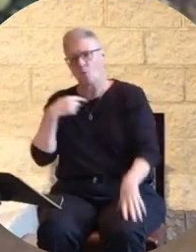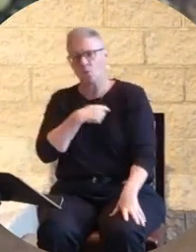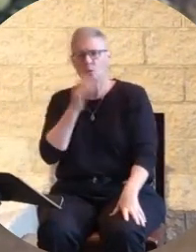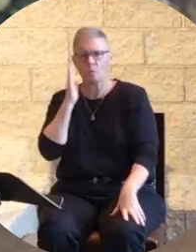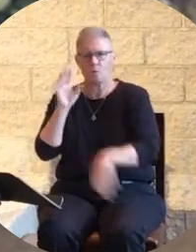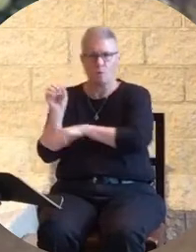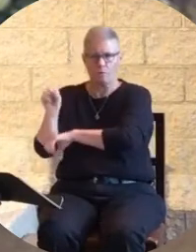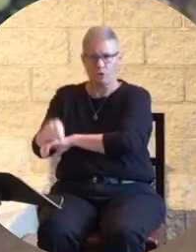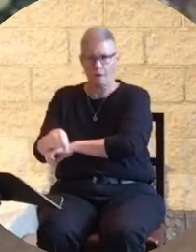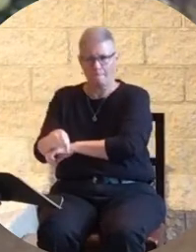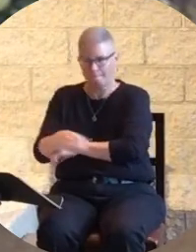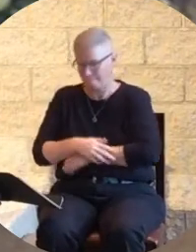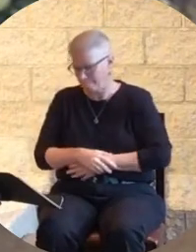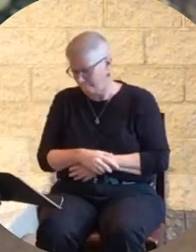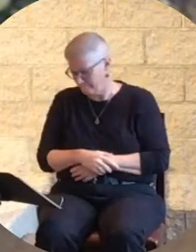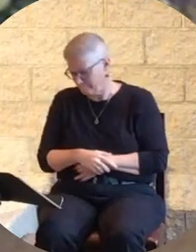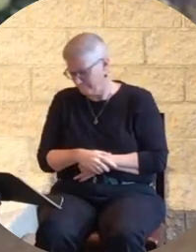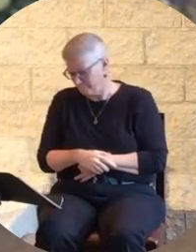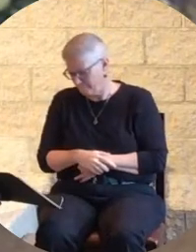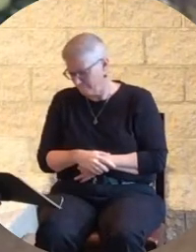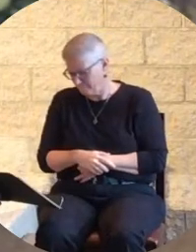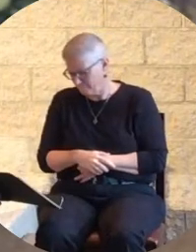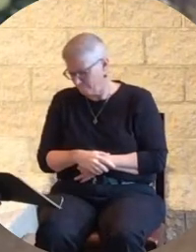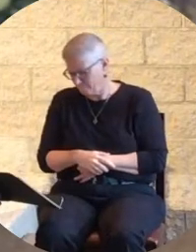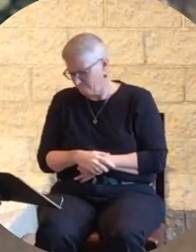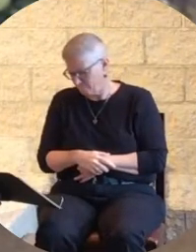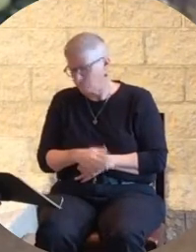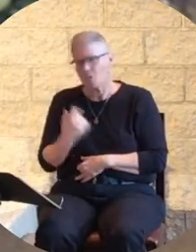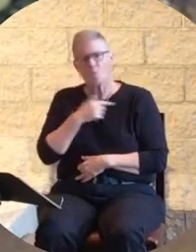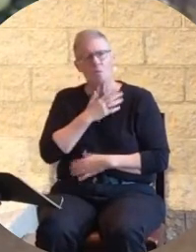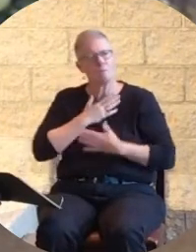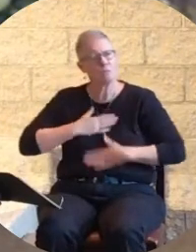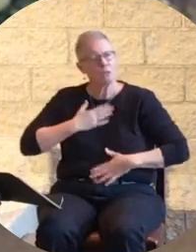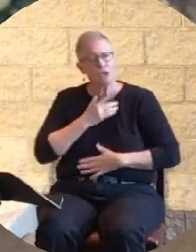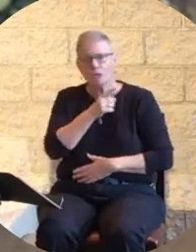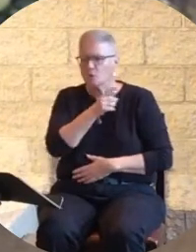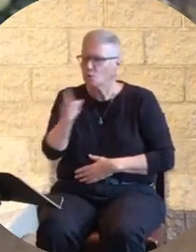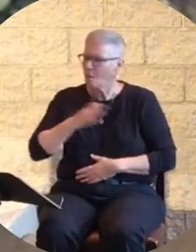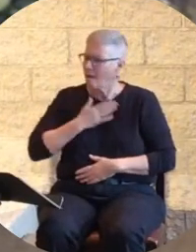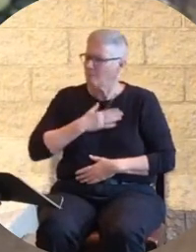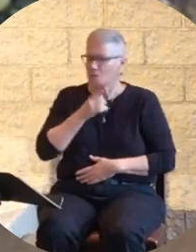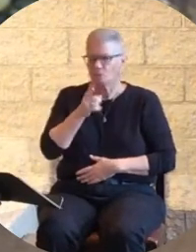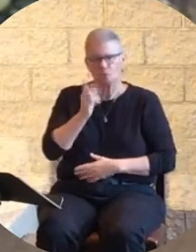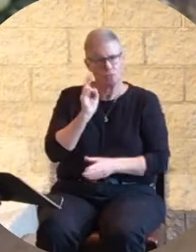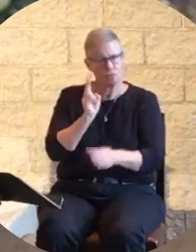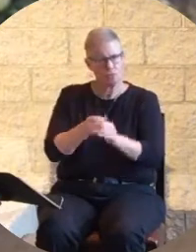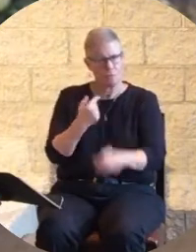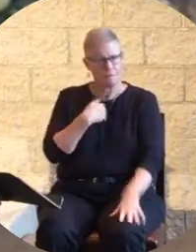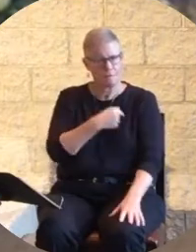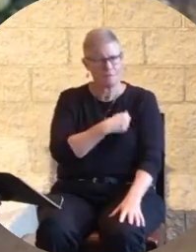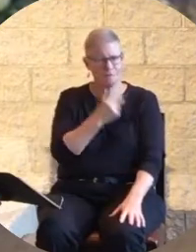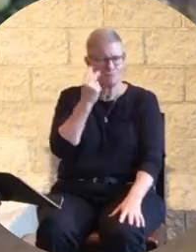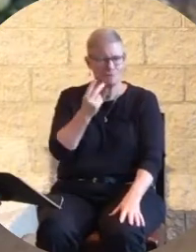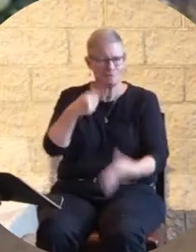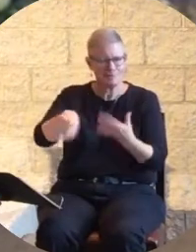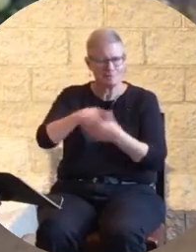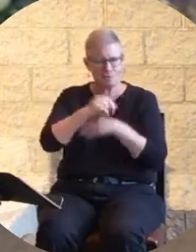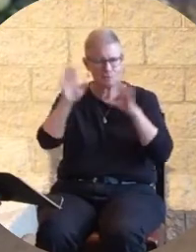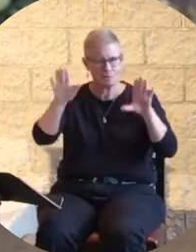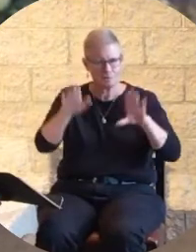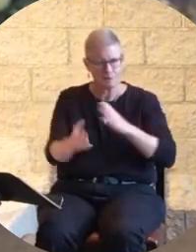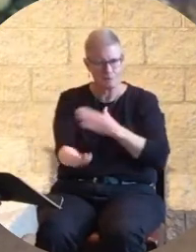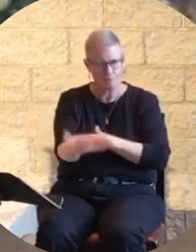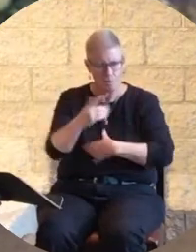Rambo did the voiceover, which you'll see. We appreciate you. We're so glad you joined us, and we'll see you next Sunday morning at